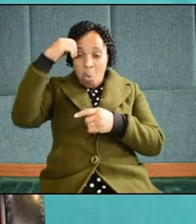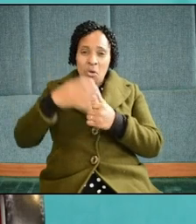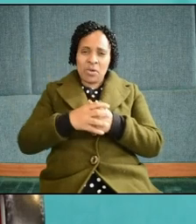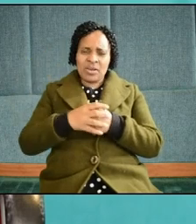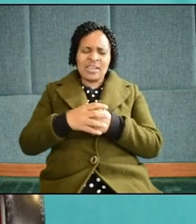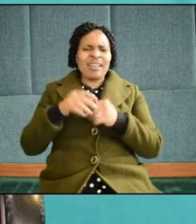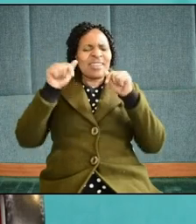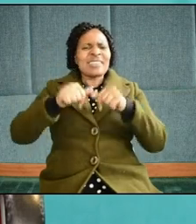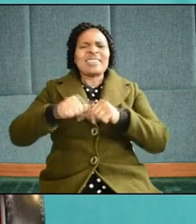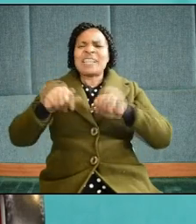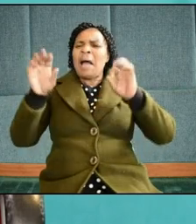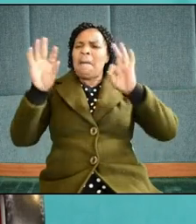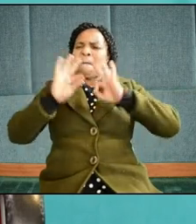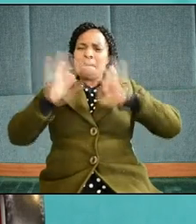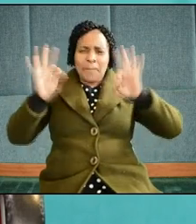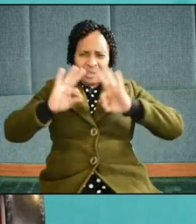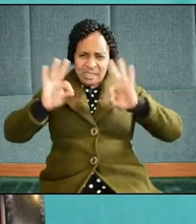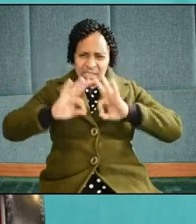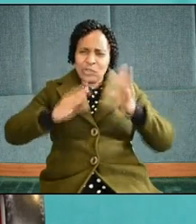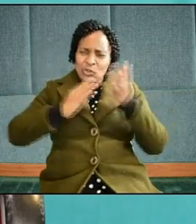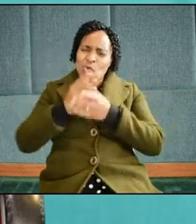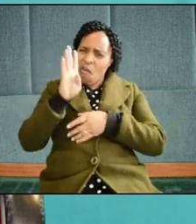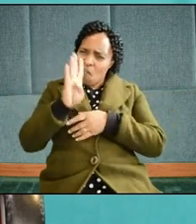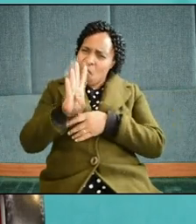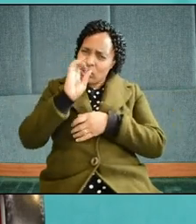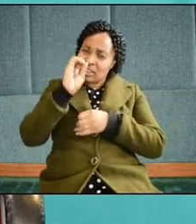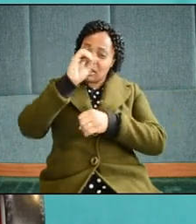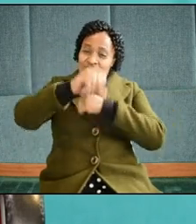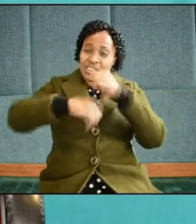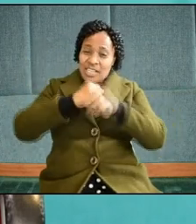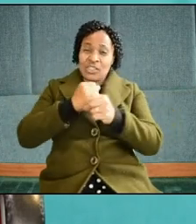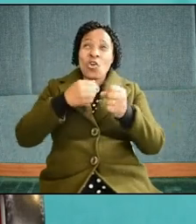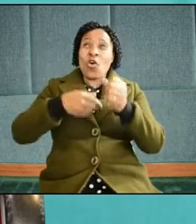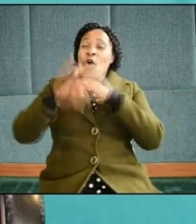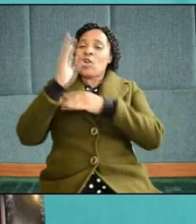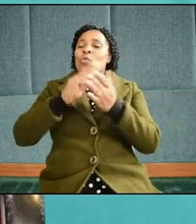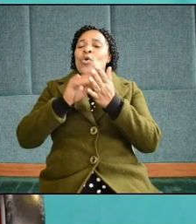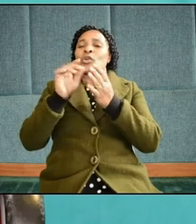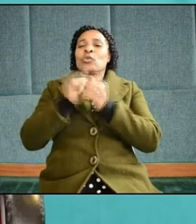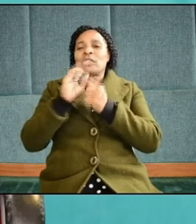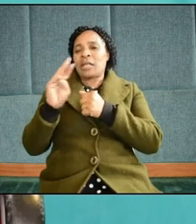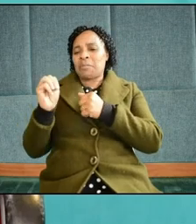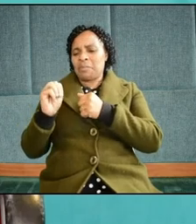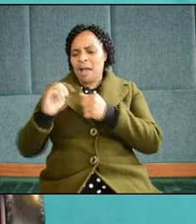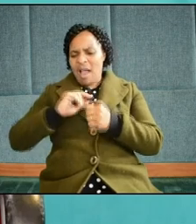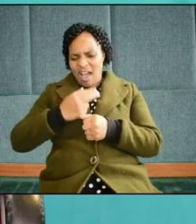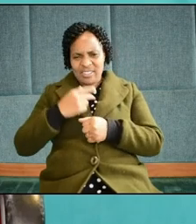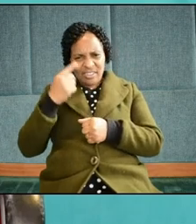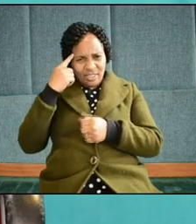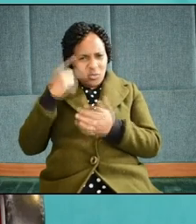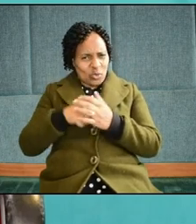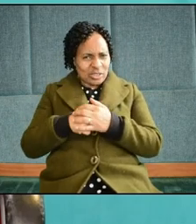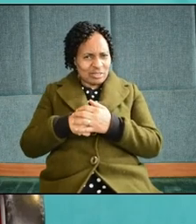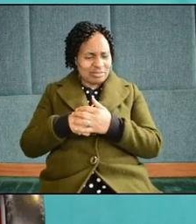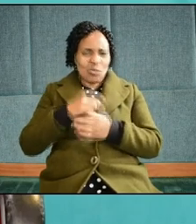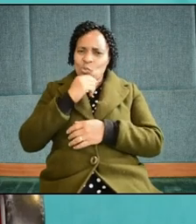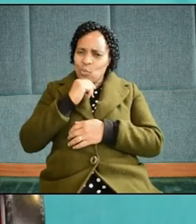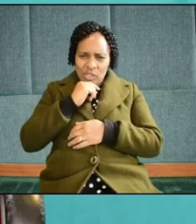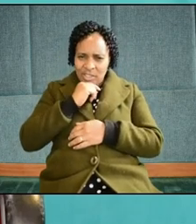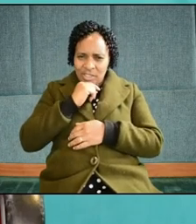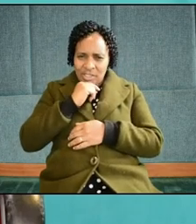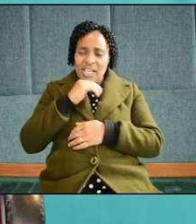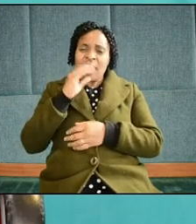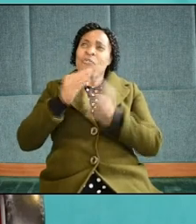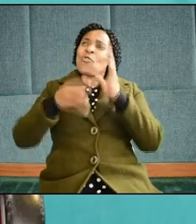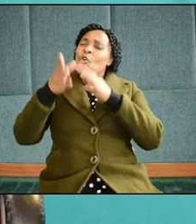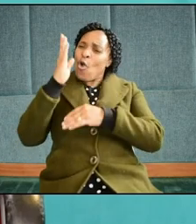how through all these 40 years, God walked with them. And you know, it's for us to think about and wonder, if God walked with